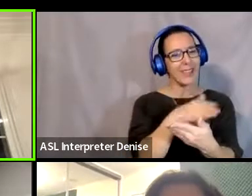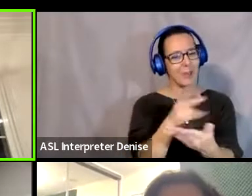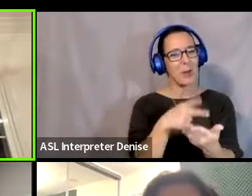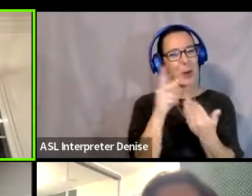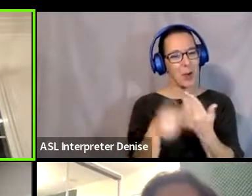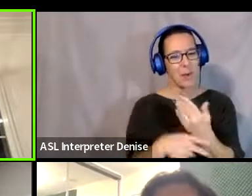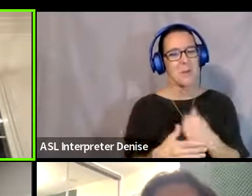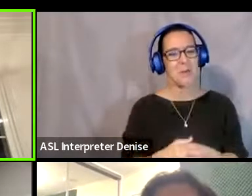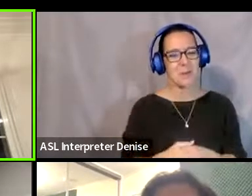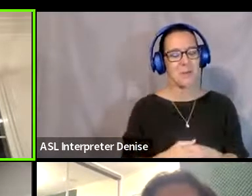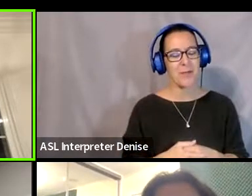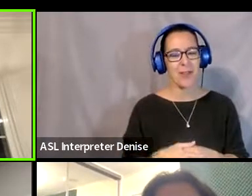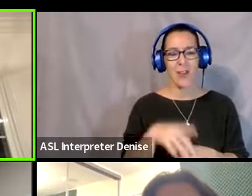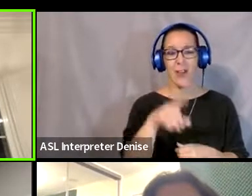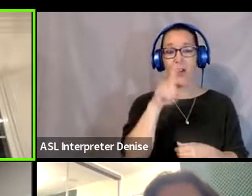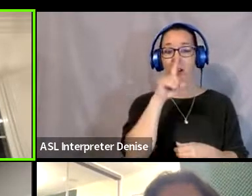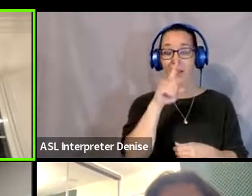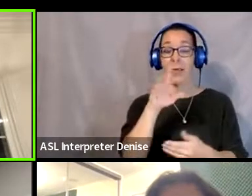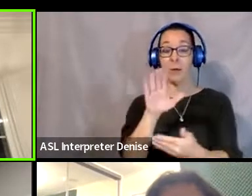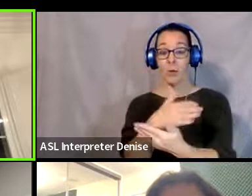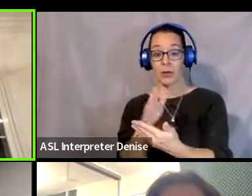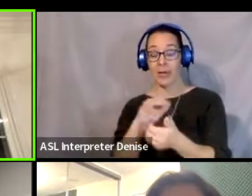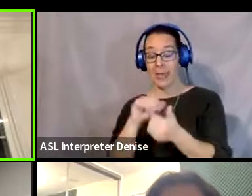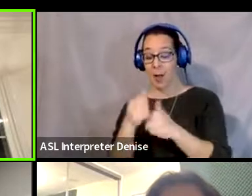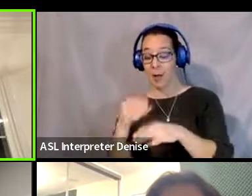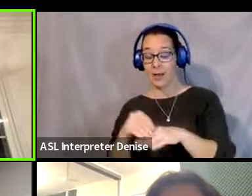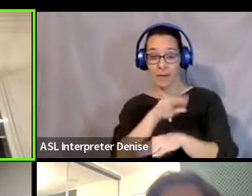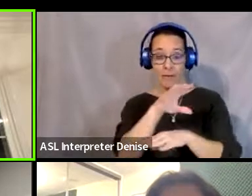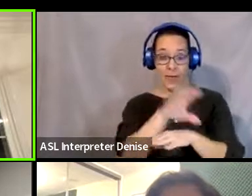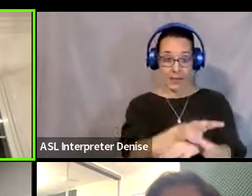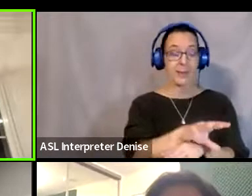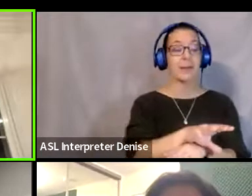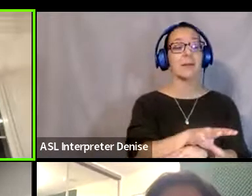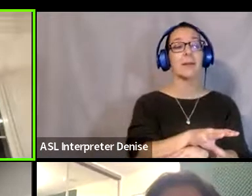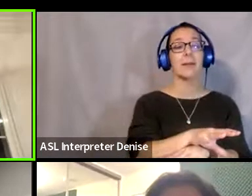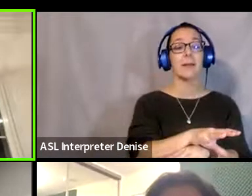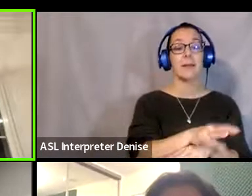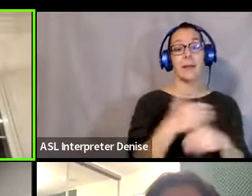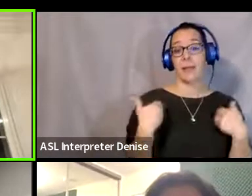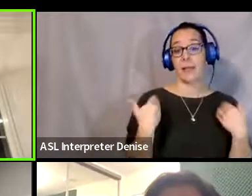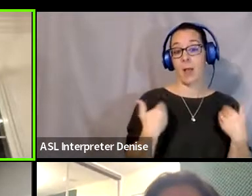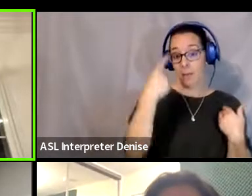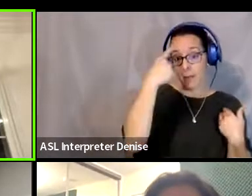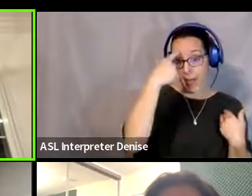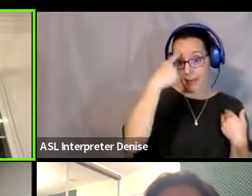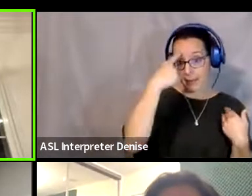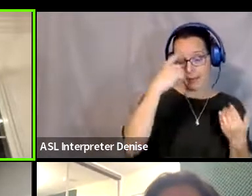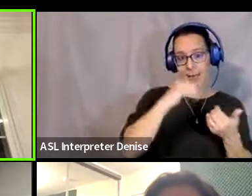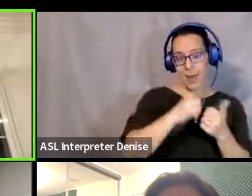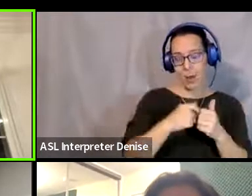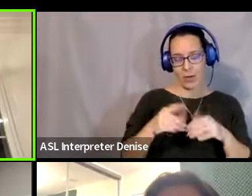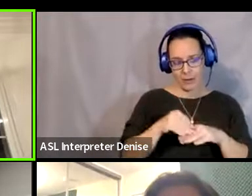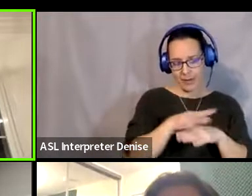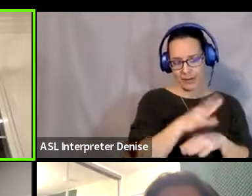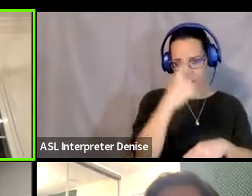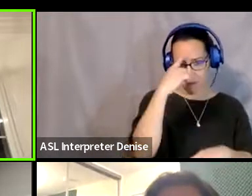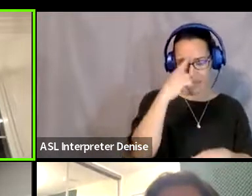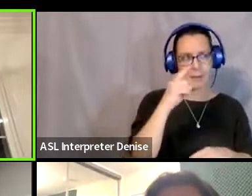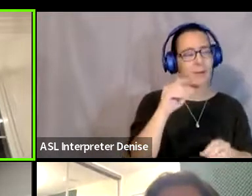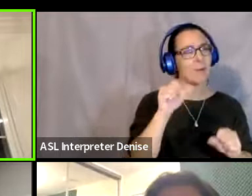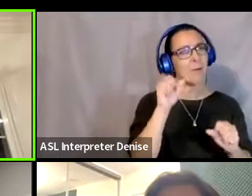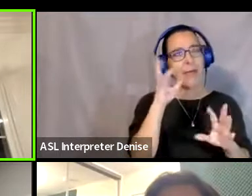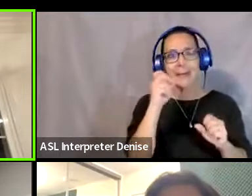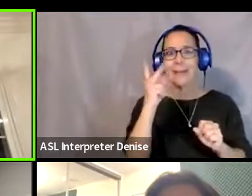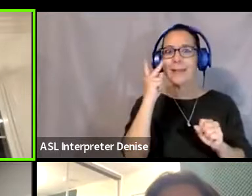and the effect of music on the adolescent mind and how the mind triggers, it's just amazing to see our kids connect to